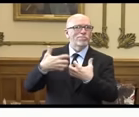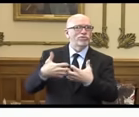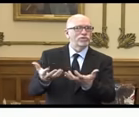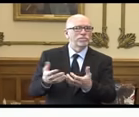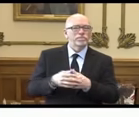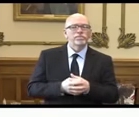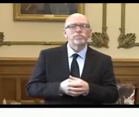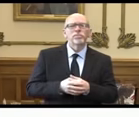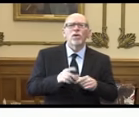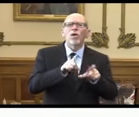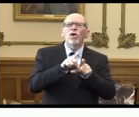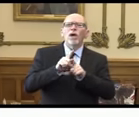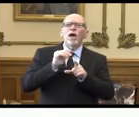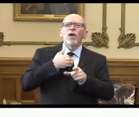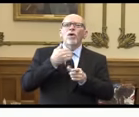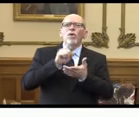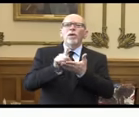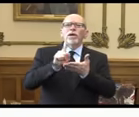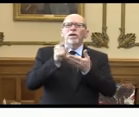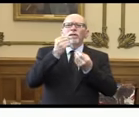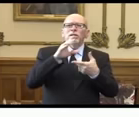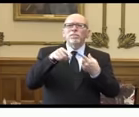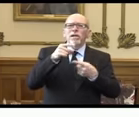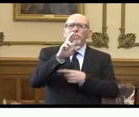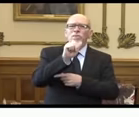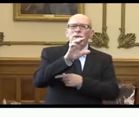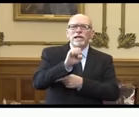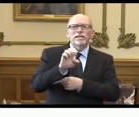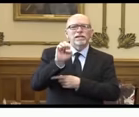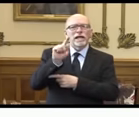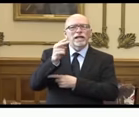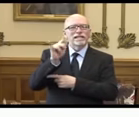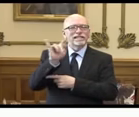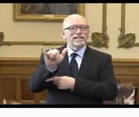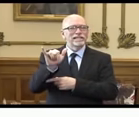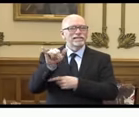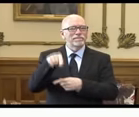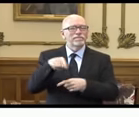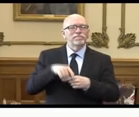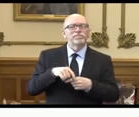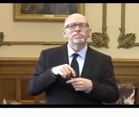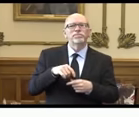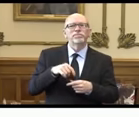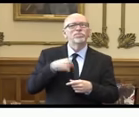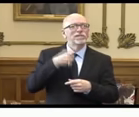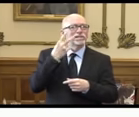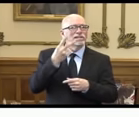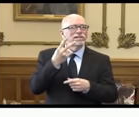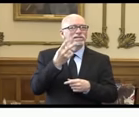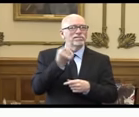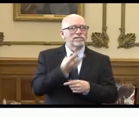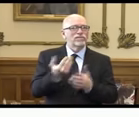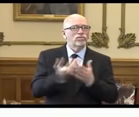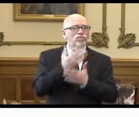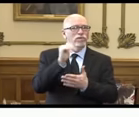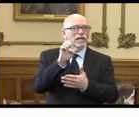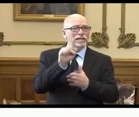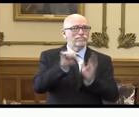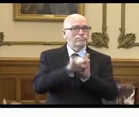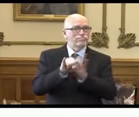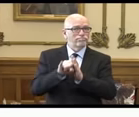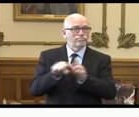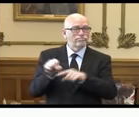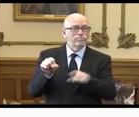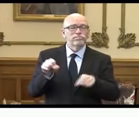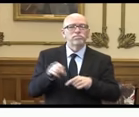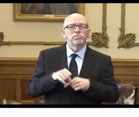our weekly updates around race and ethnicity. You'll see here the number of new cases that have been identified.